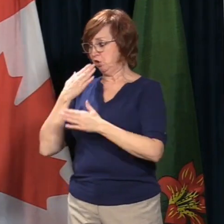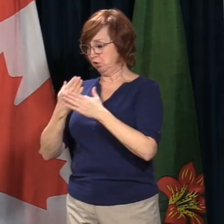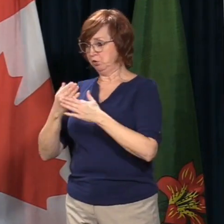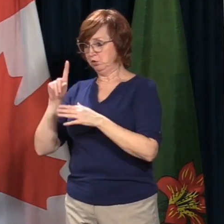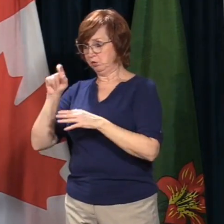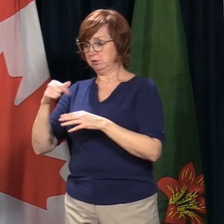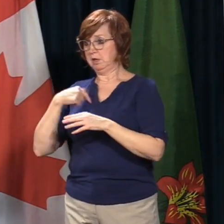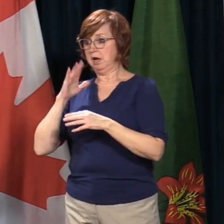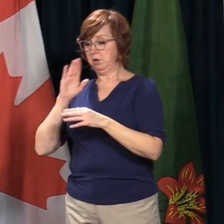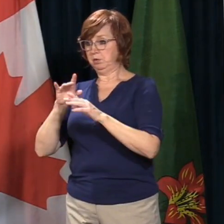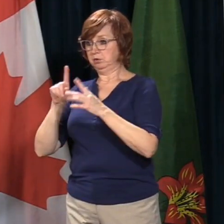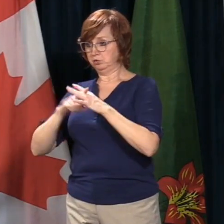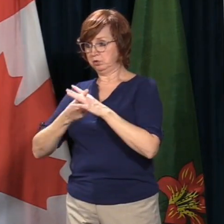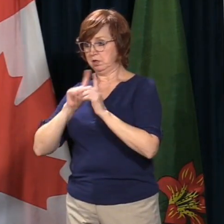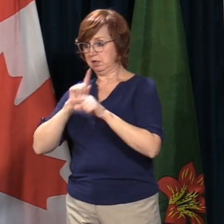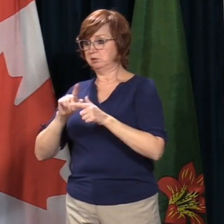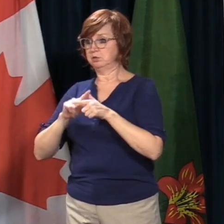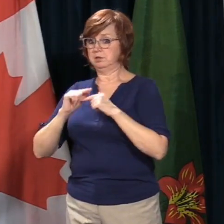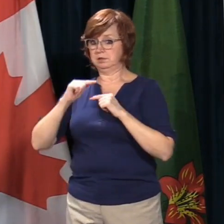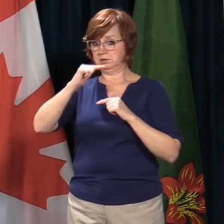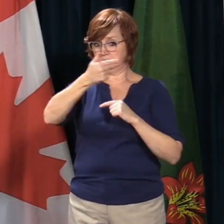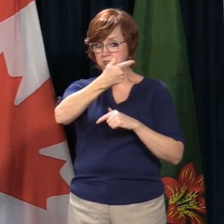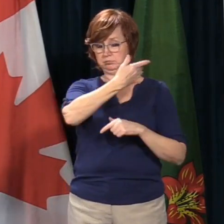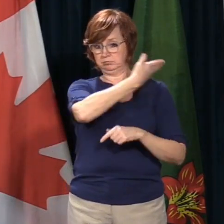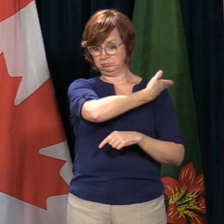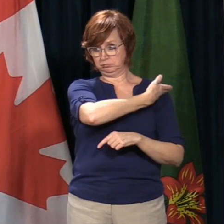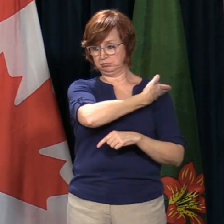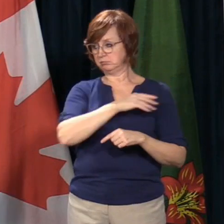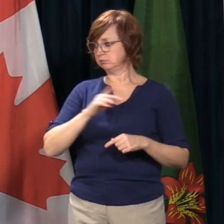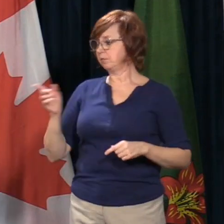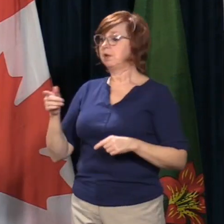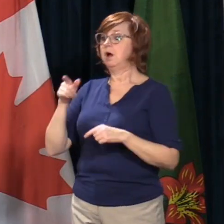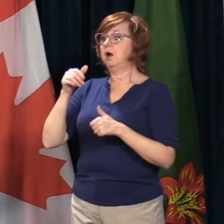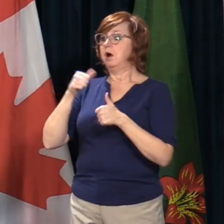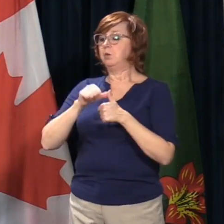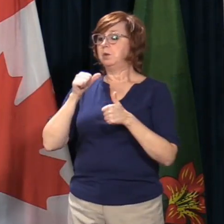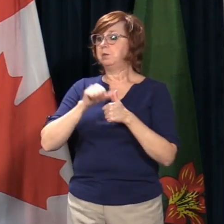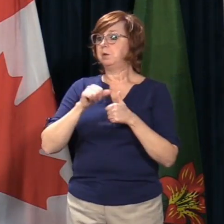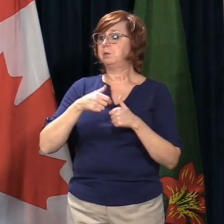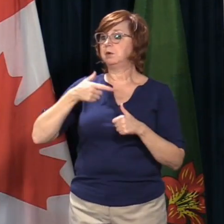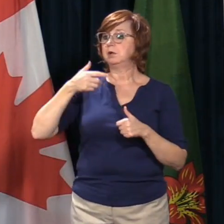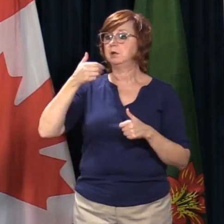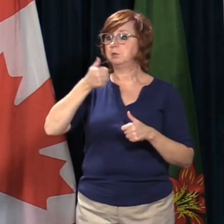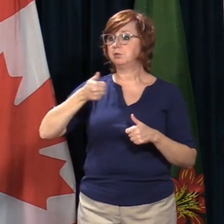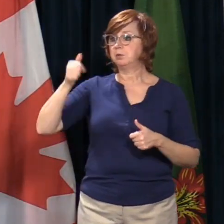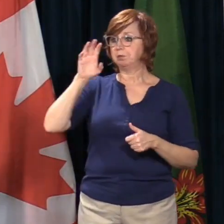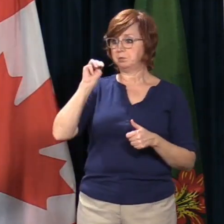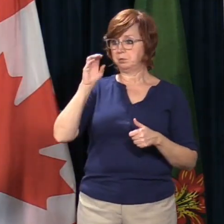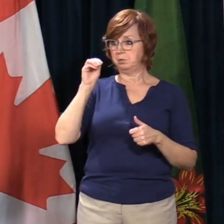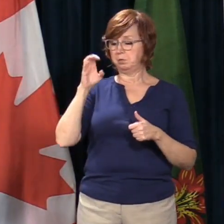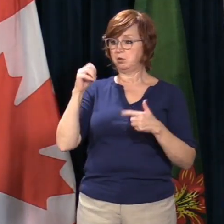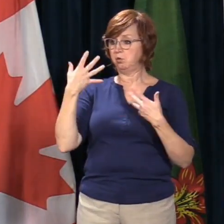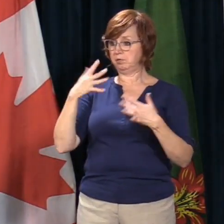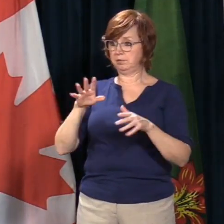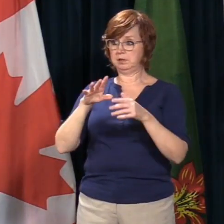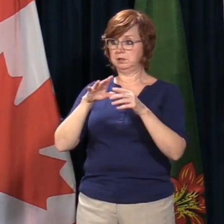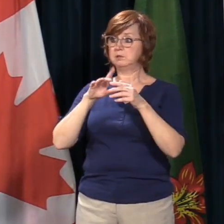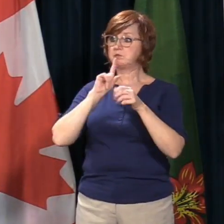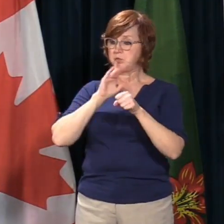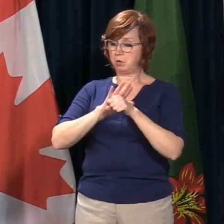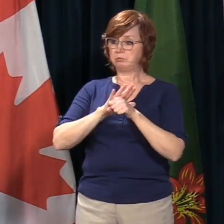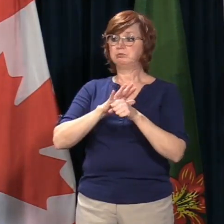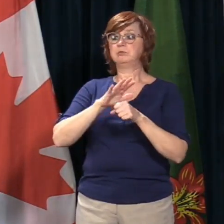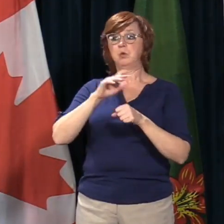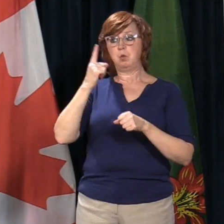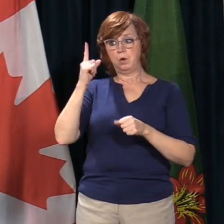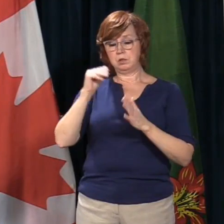Julie. So you'll recall that the Premier committed to a 1,500 a day, testing capacity, and we have been at that